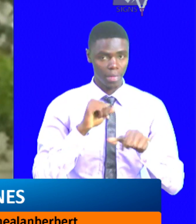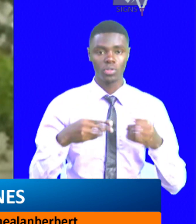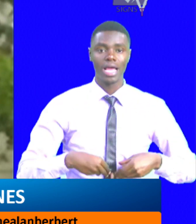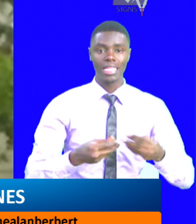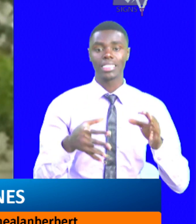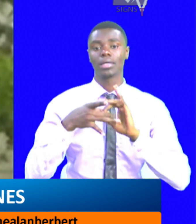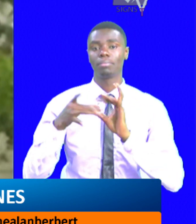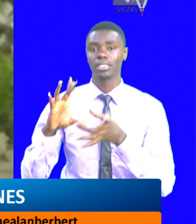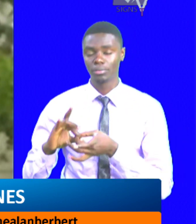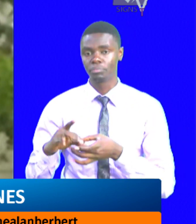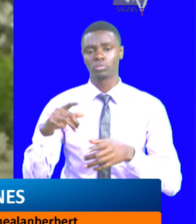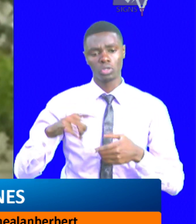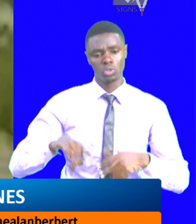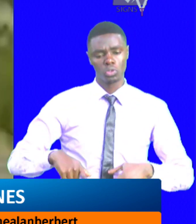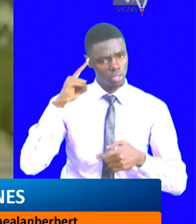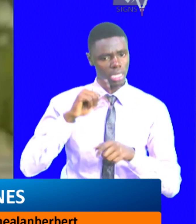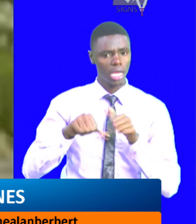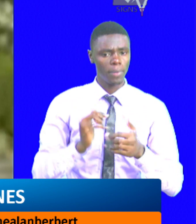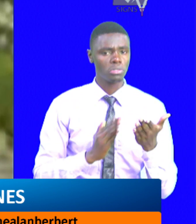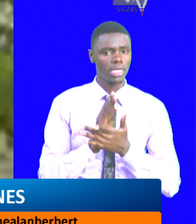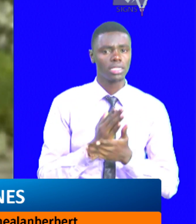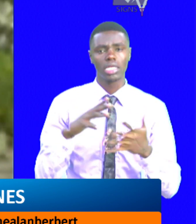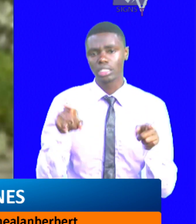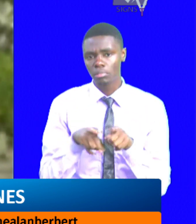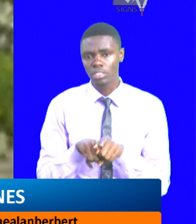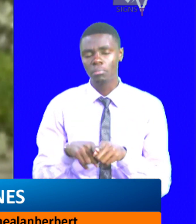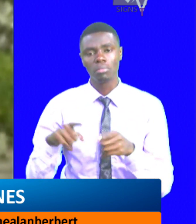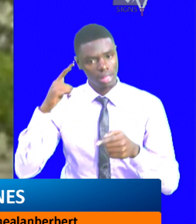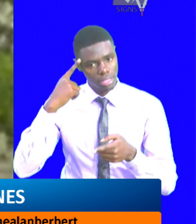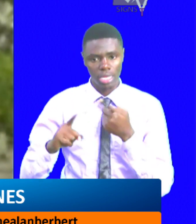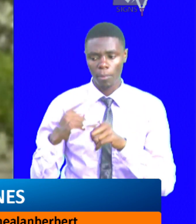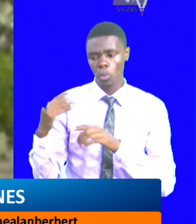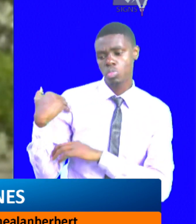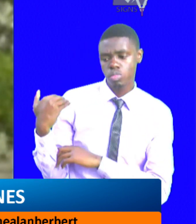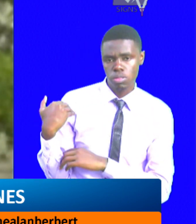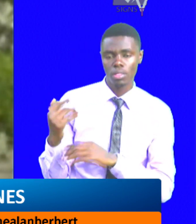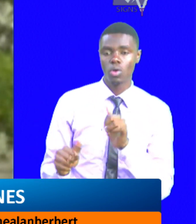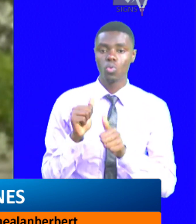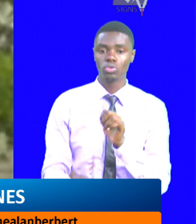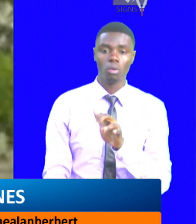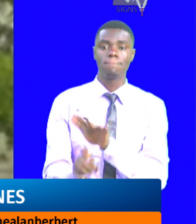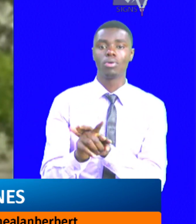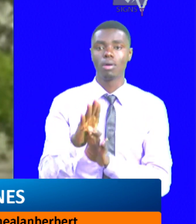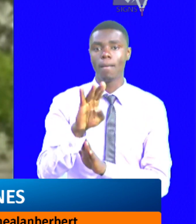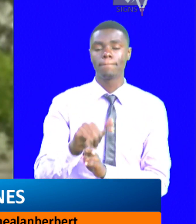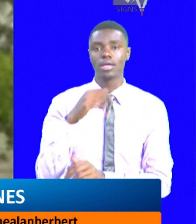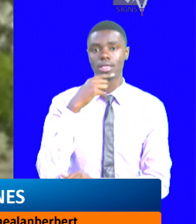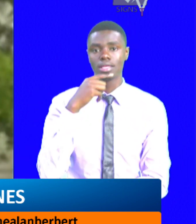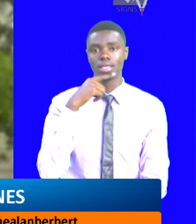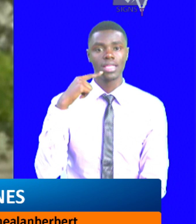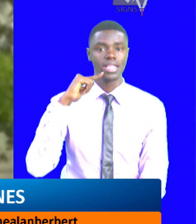think about rights as much as they think about the disruptions that have been brought about by the Ukraine